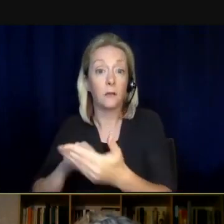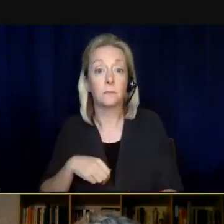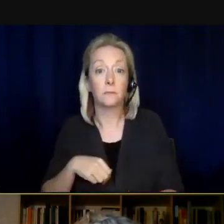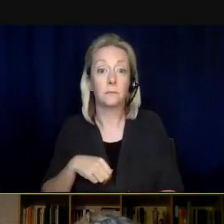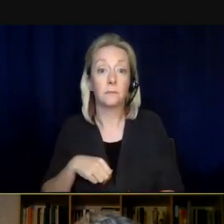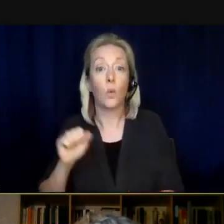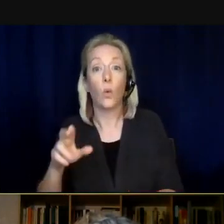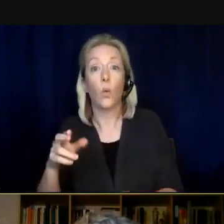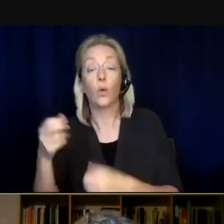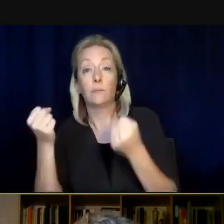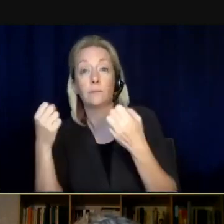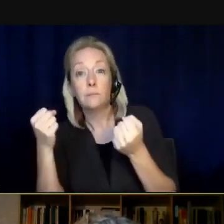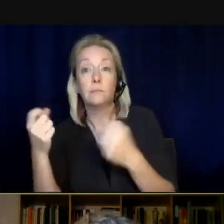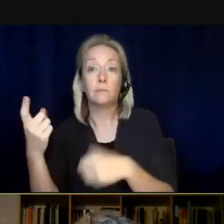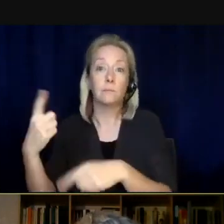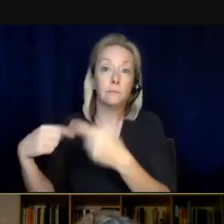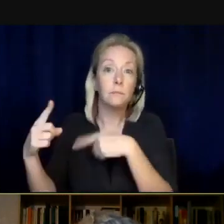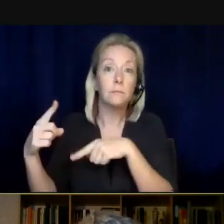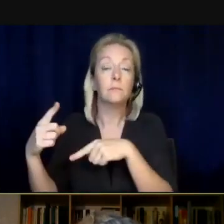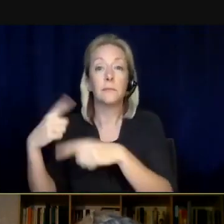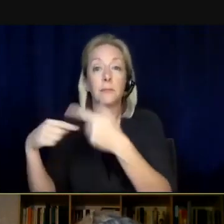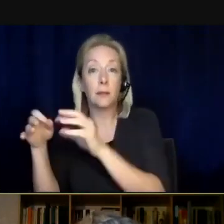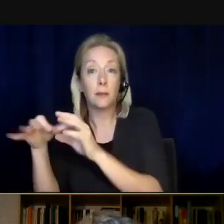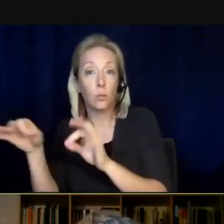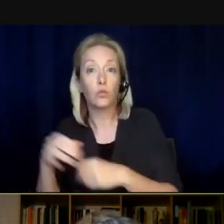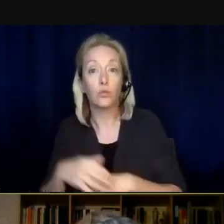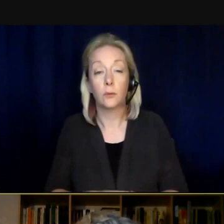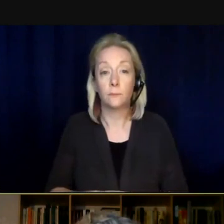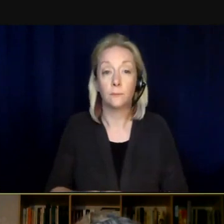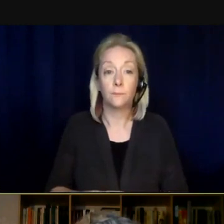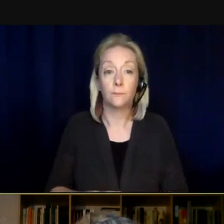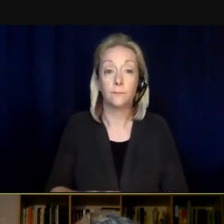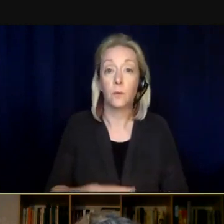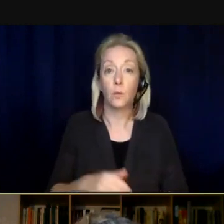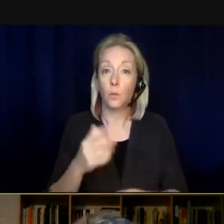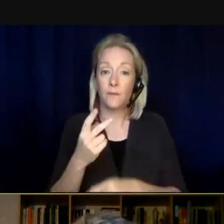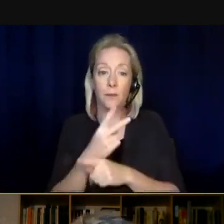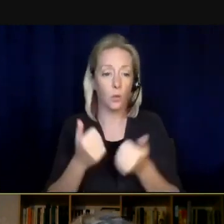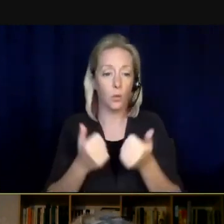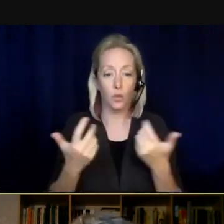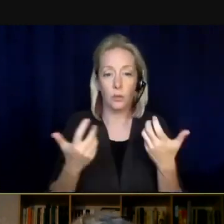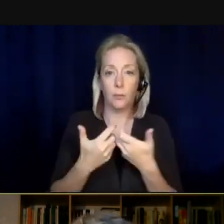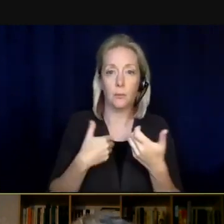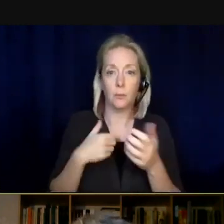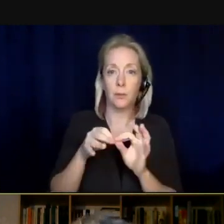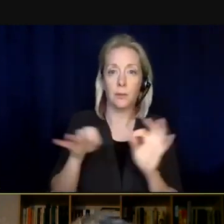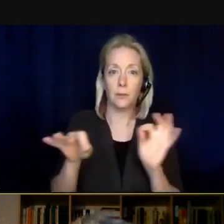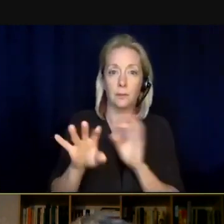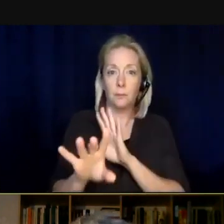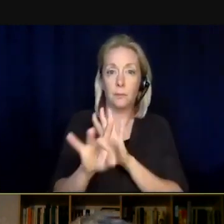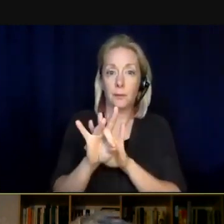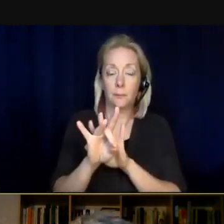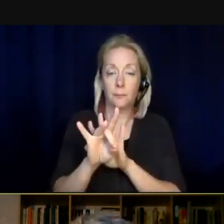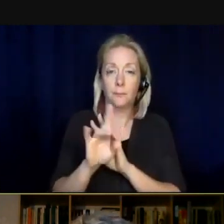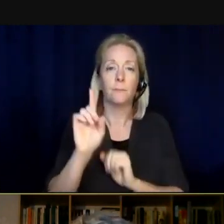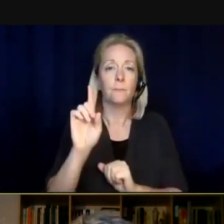sign language. So here, if I want to pick this one, let me show you something